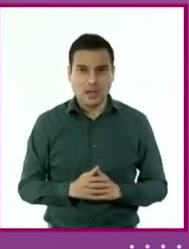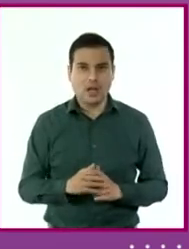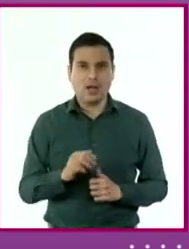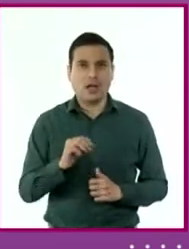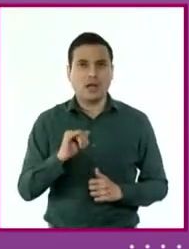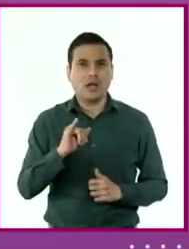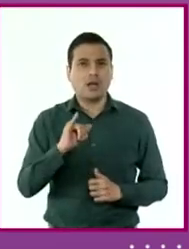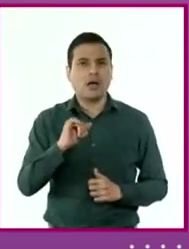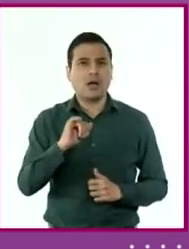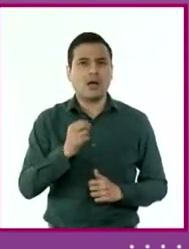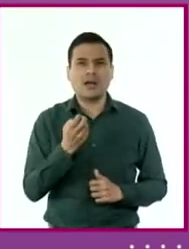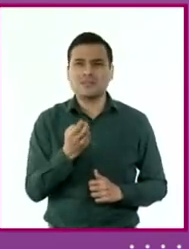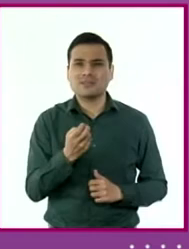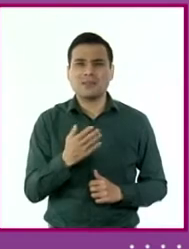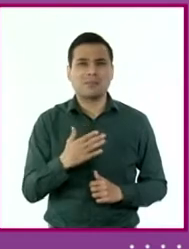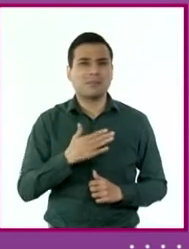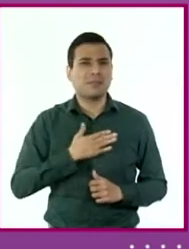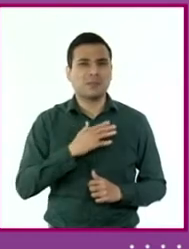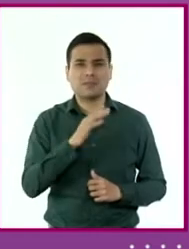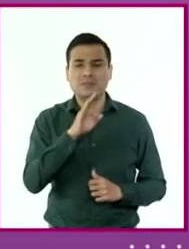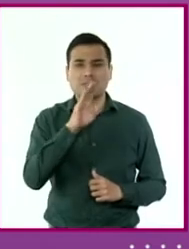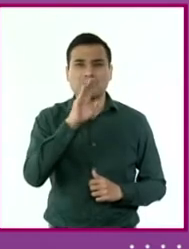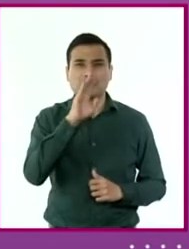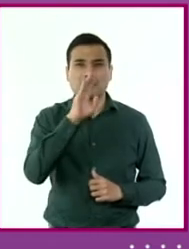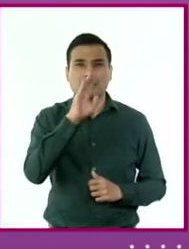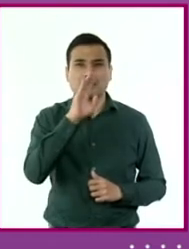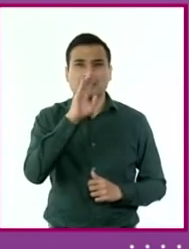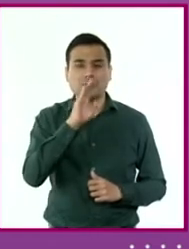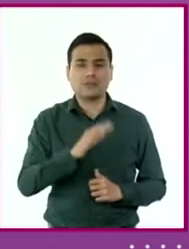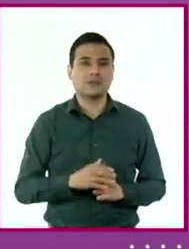Yes, that's my mother.